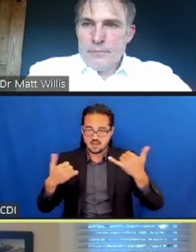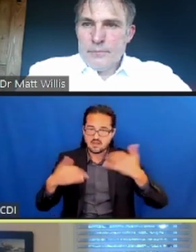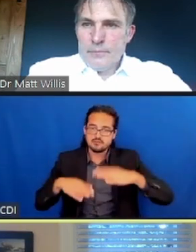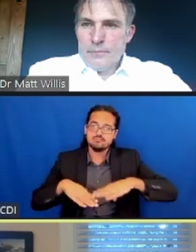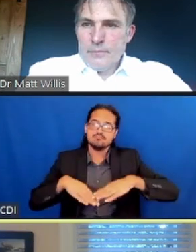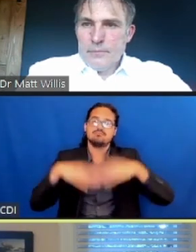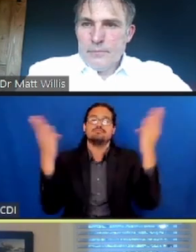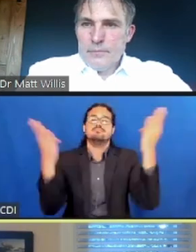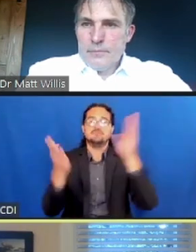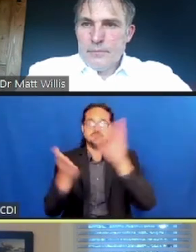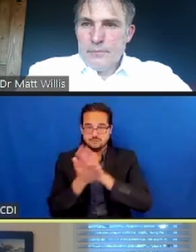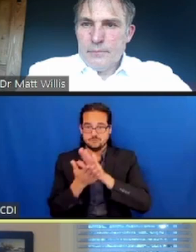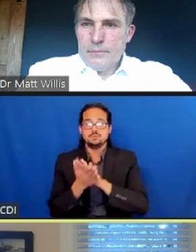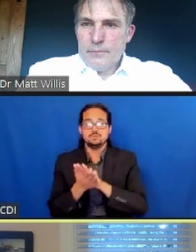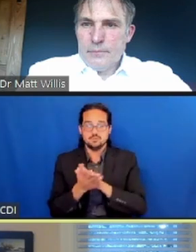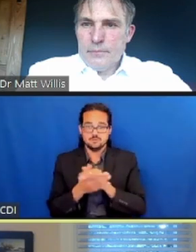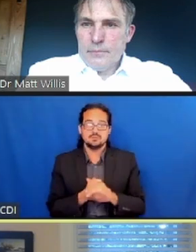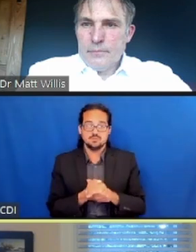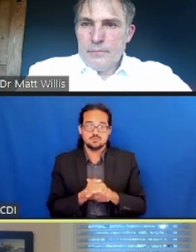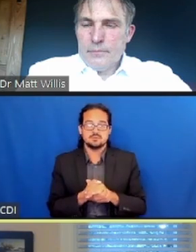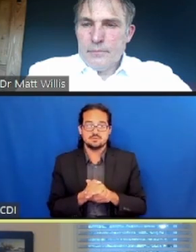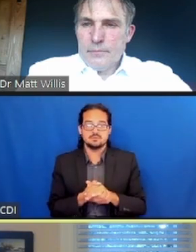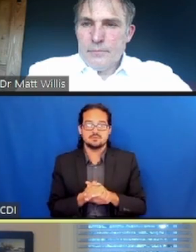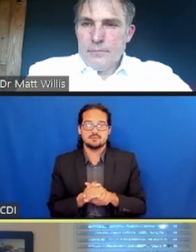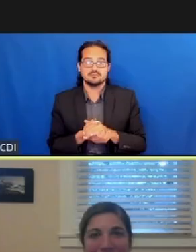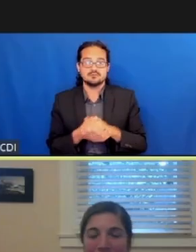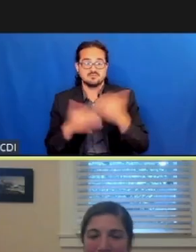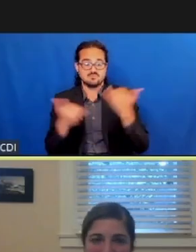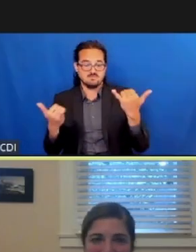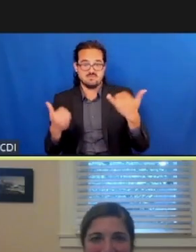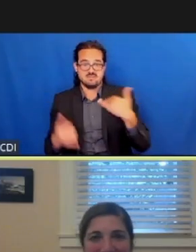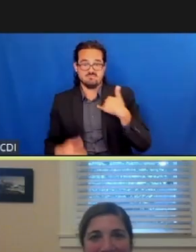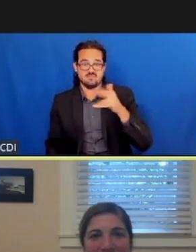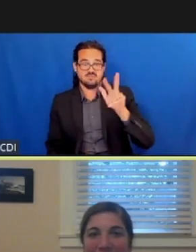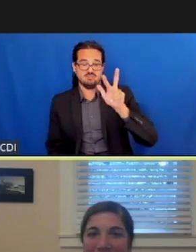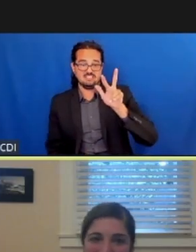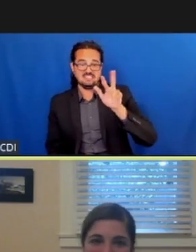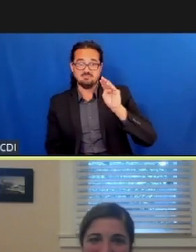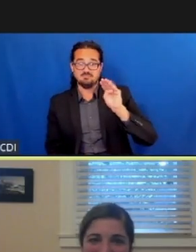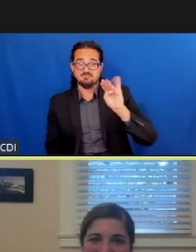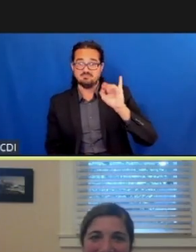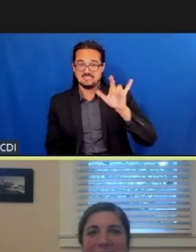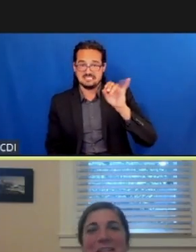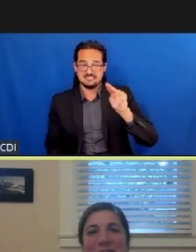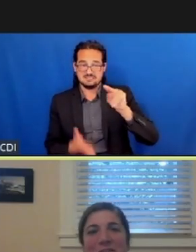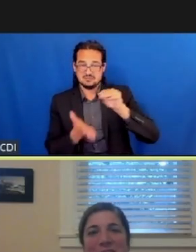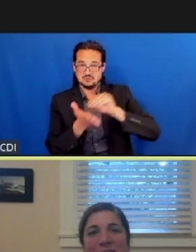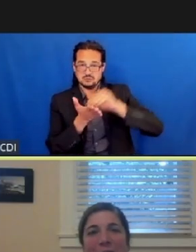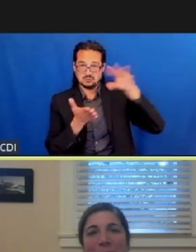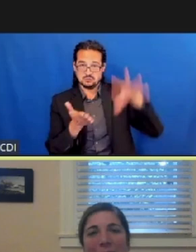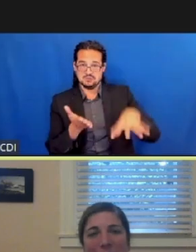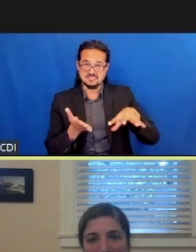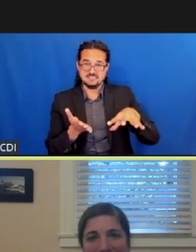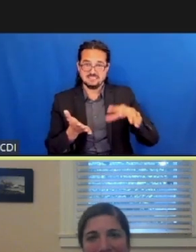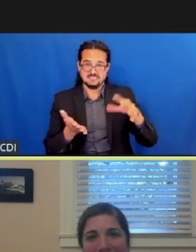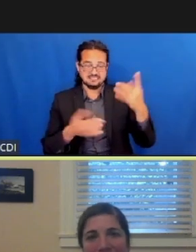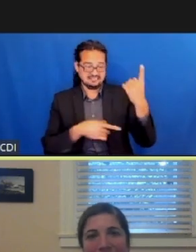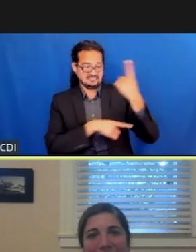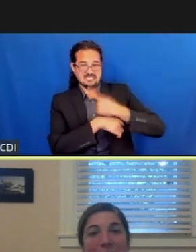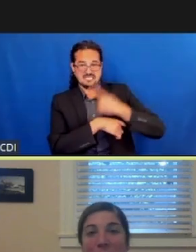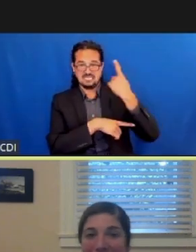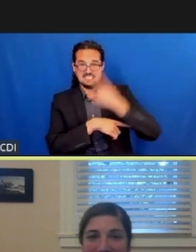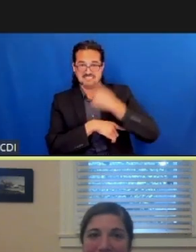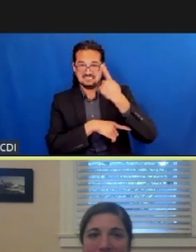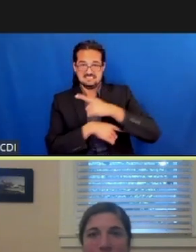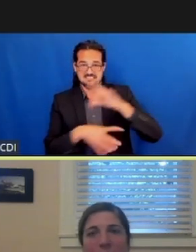million student days, where students were in school, in person, with other students and their teachers, and learning. And that